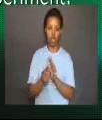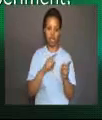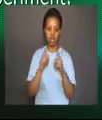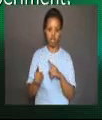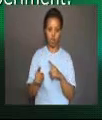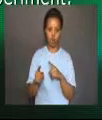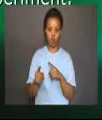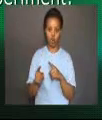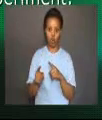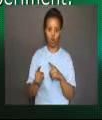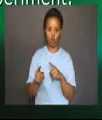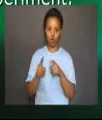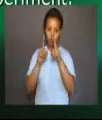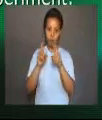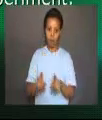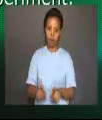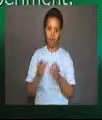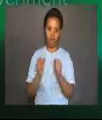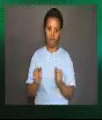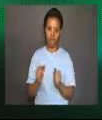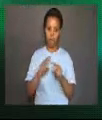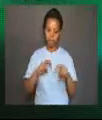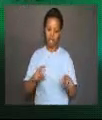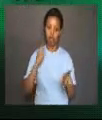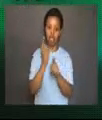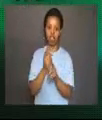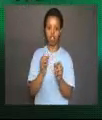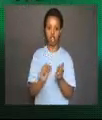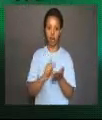tested by an experiment.